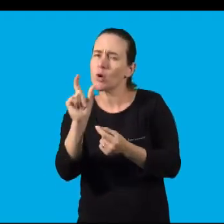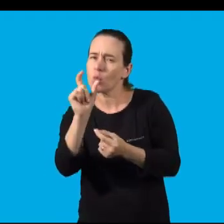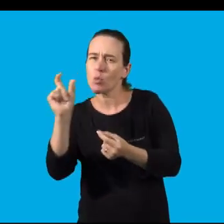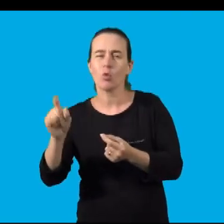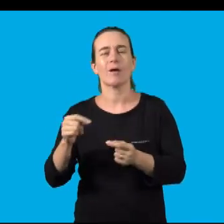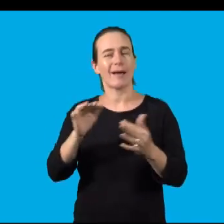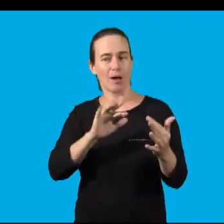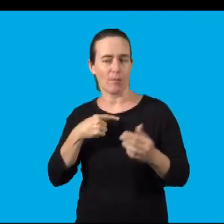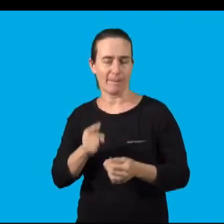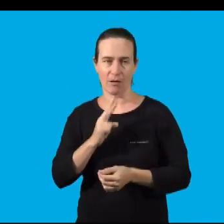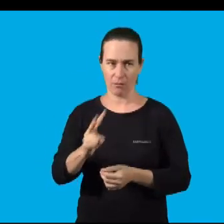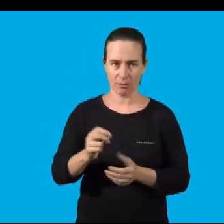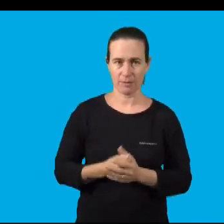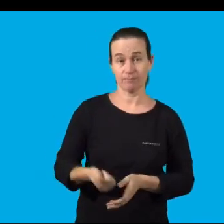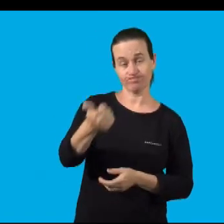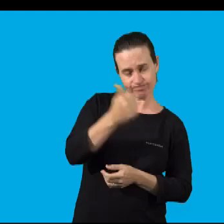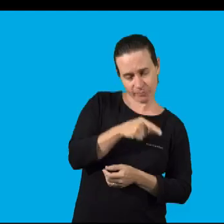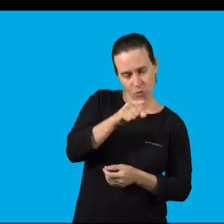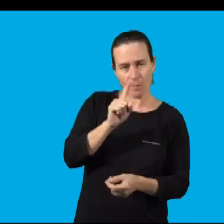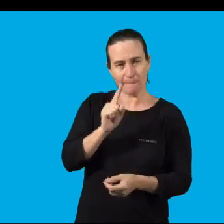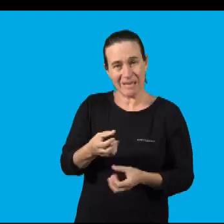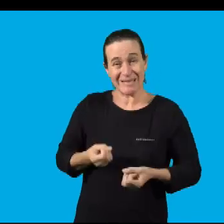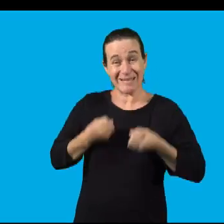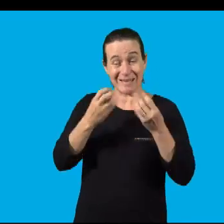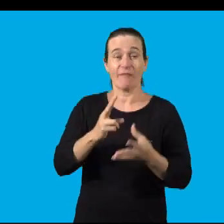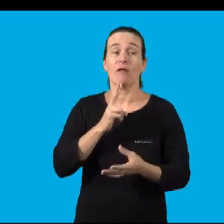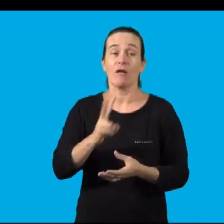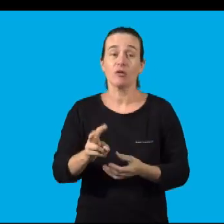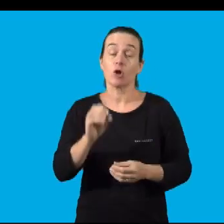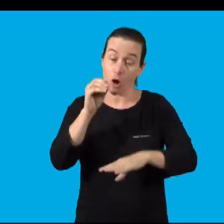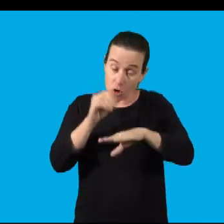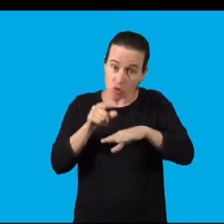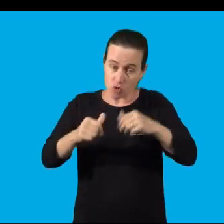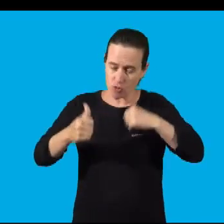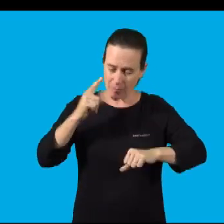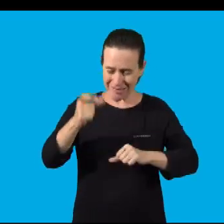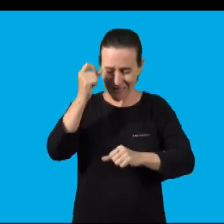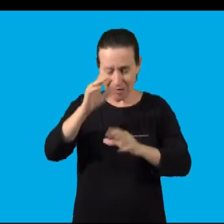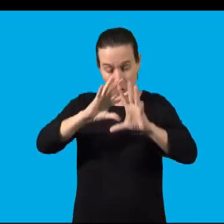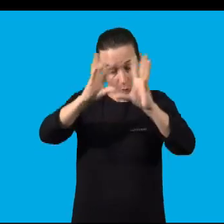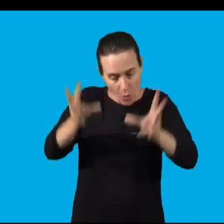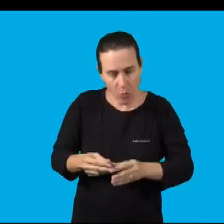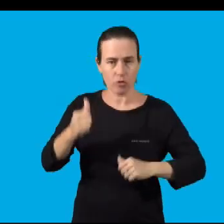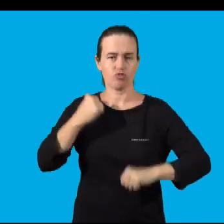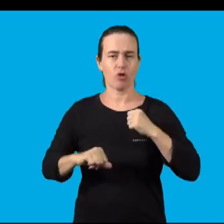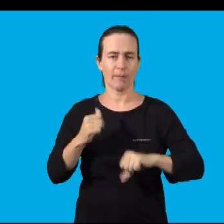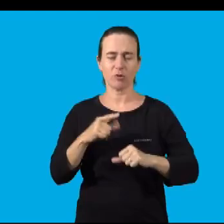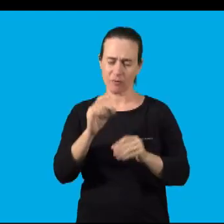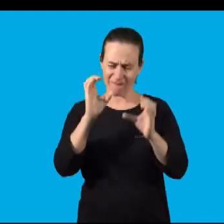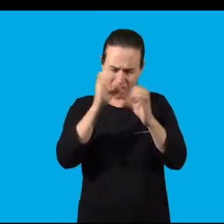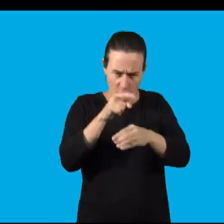a contextual question. You should be able to provide answers on the drama holistically and not just